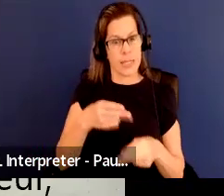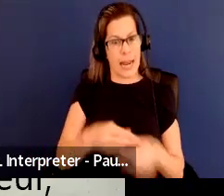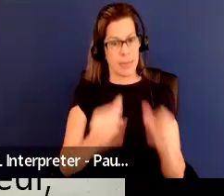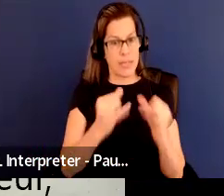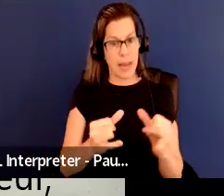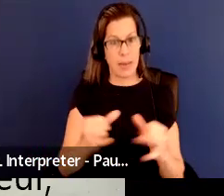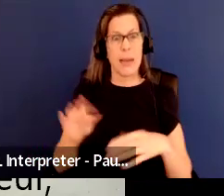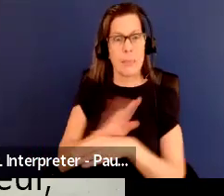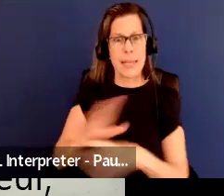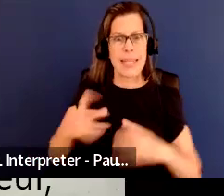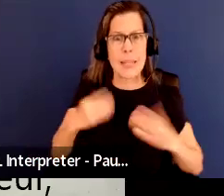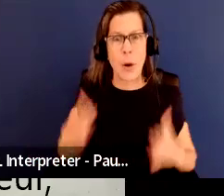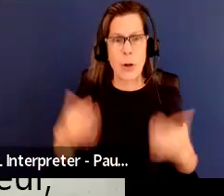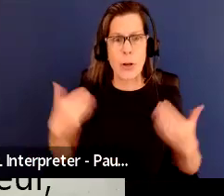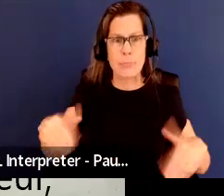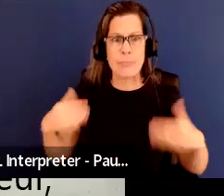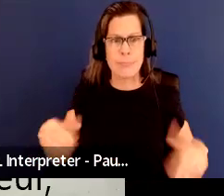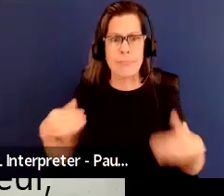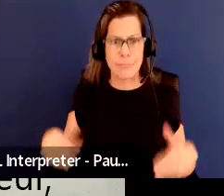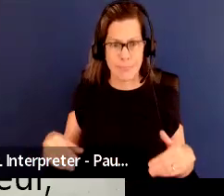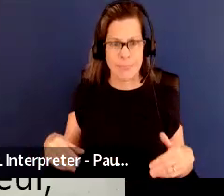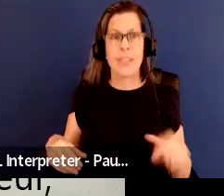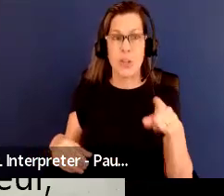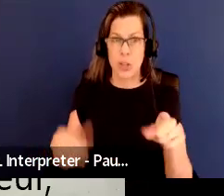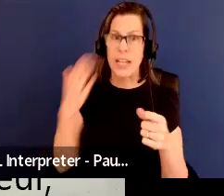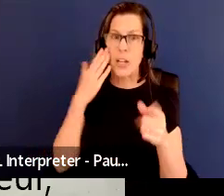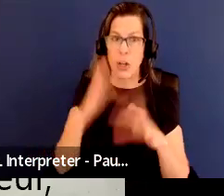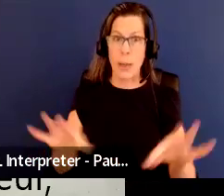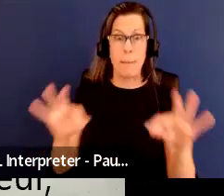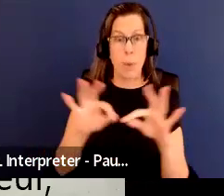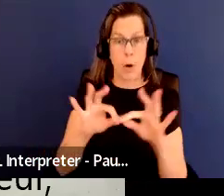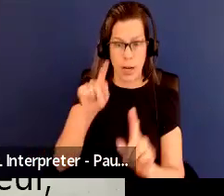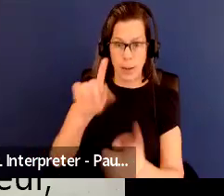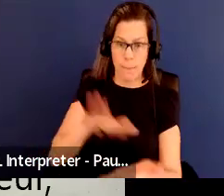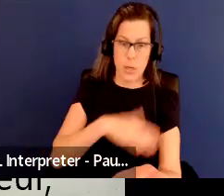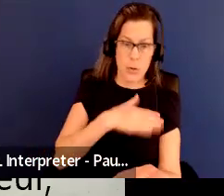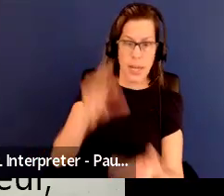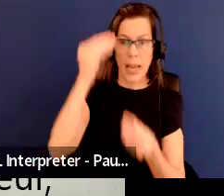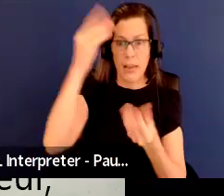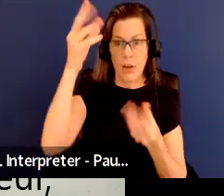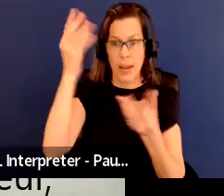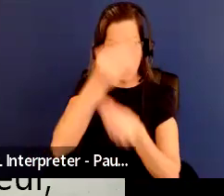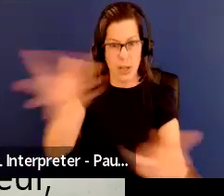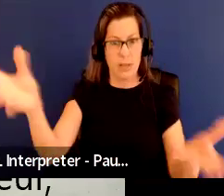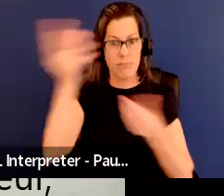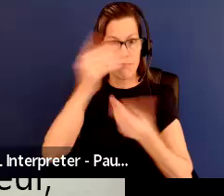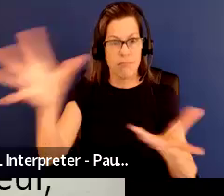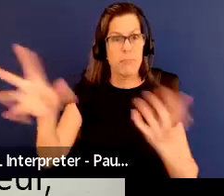entrepreneur and knew the importance of music and information for our